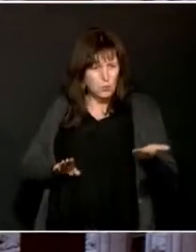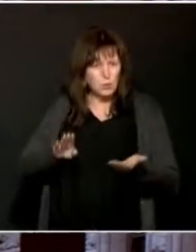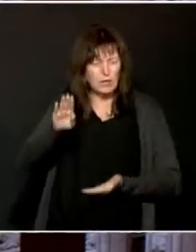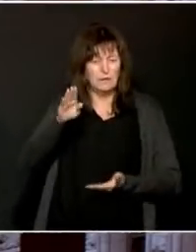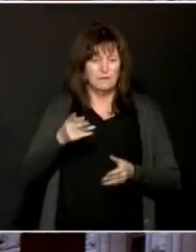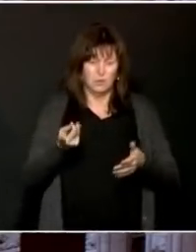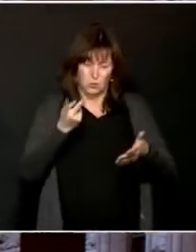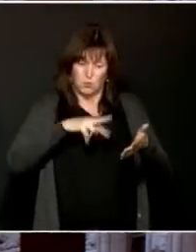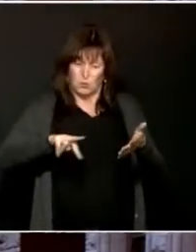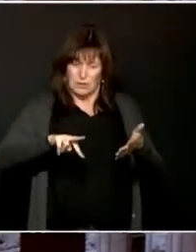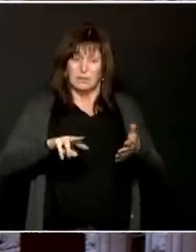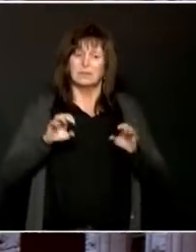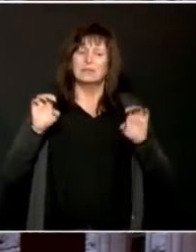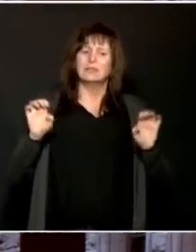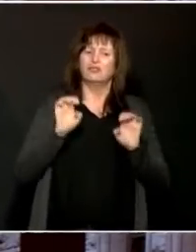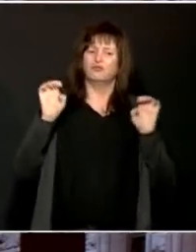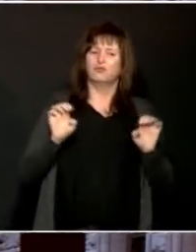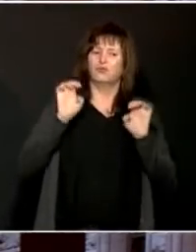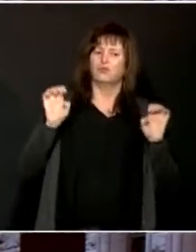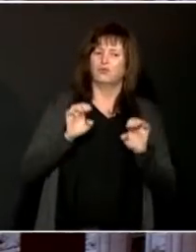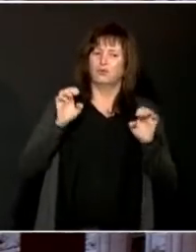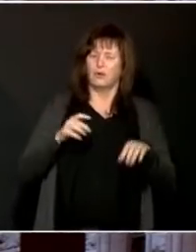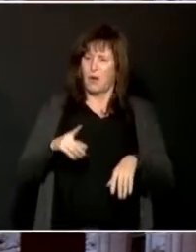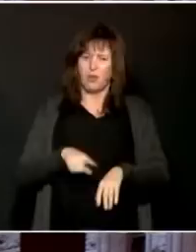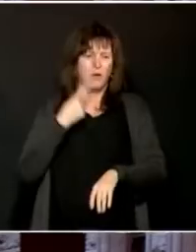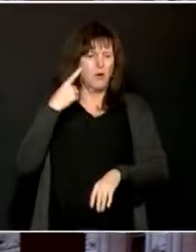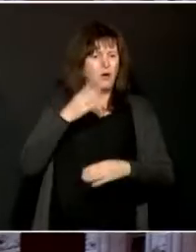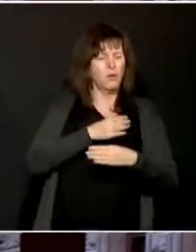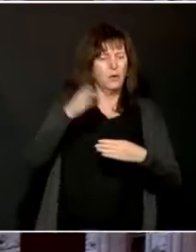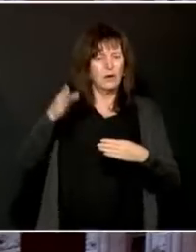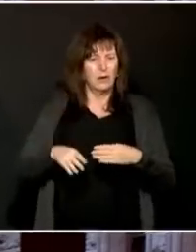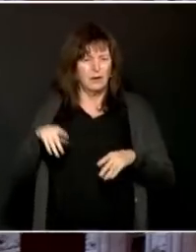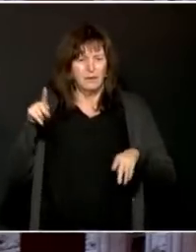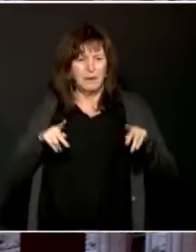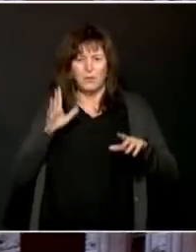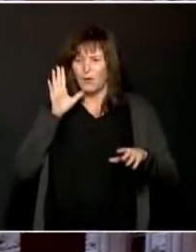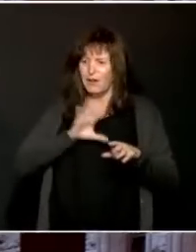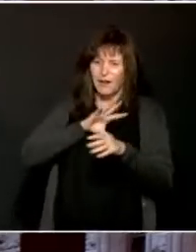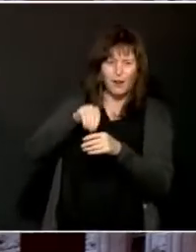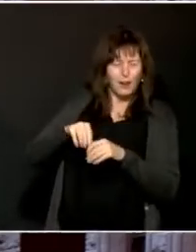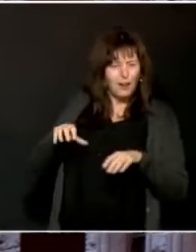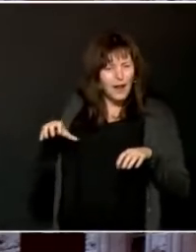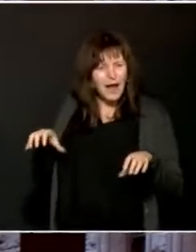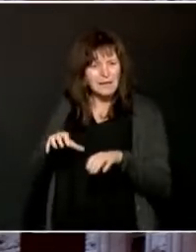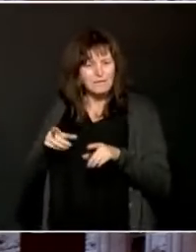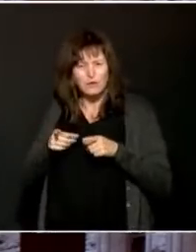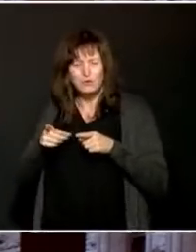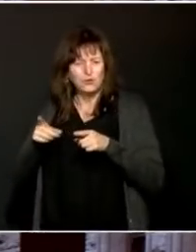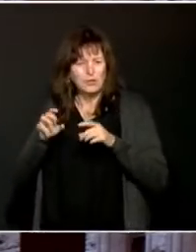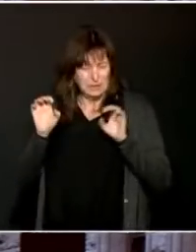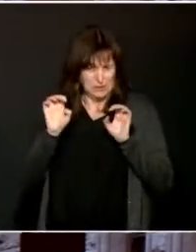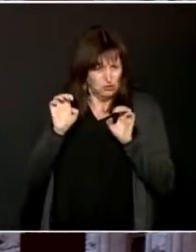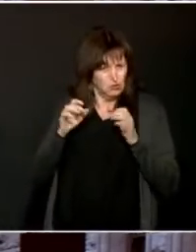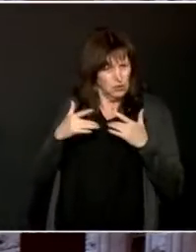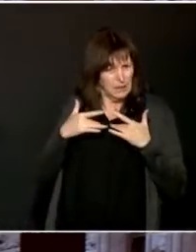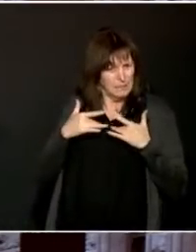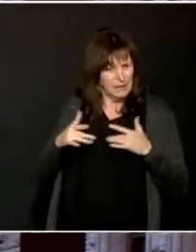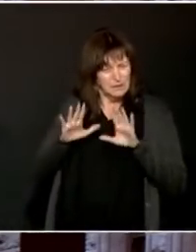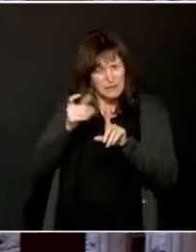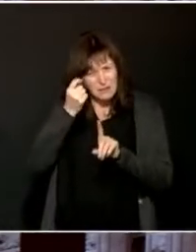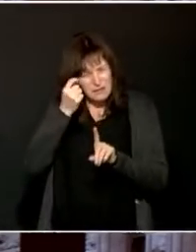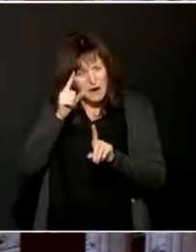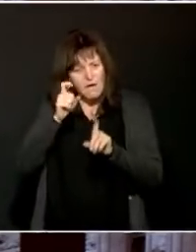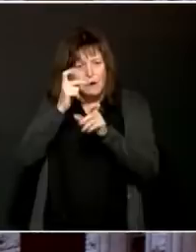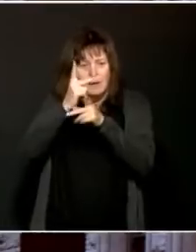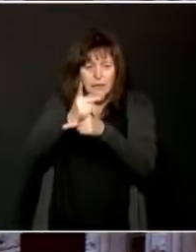with other people partaking in activities in that time, and needing to be very careful and planning